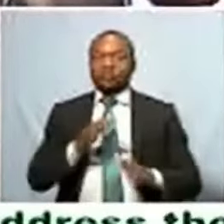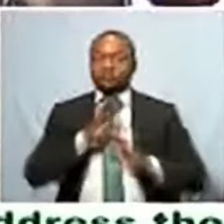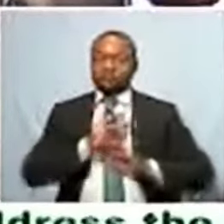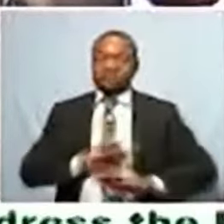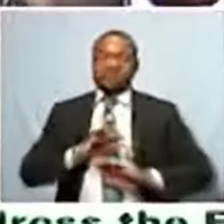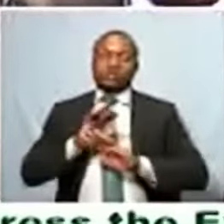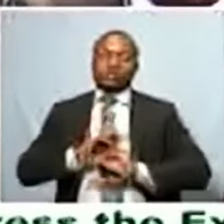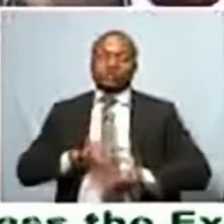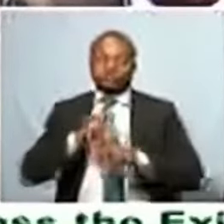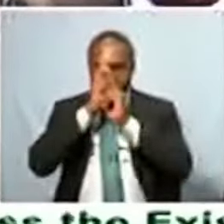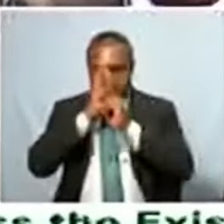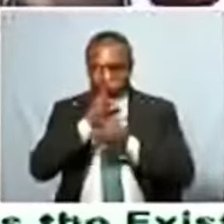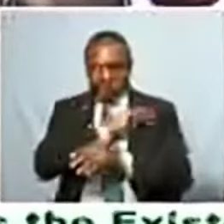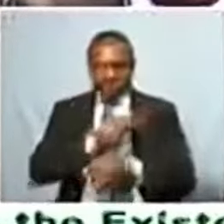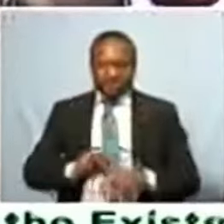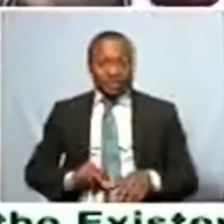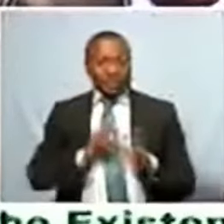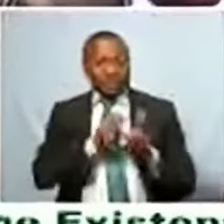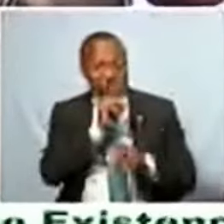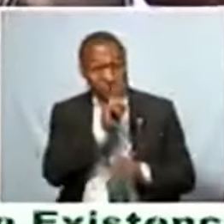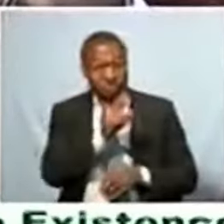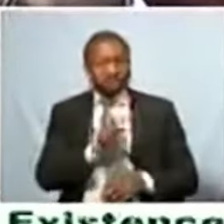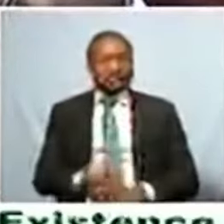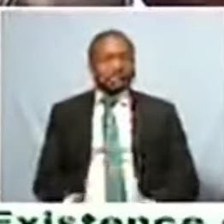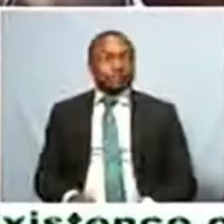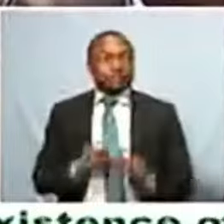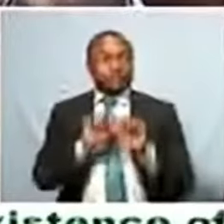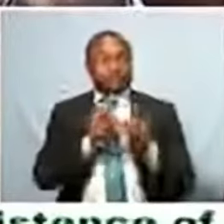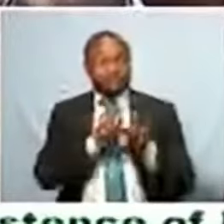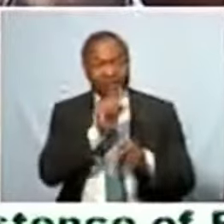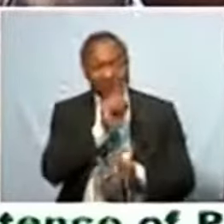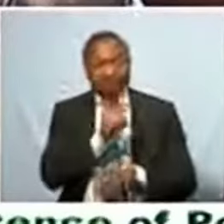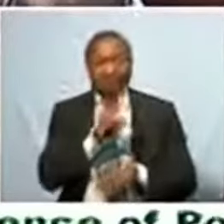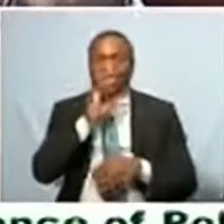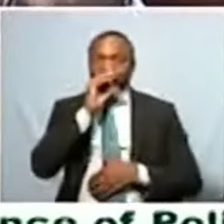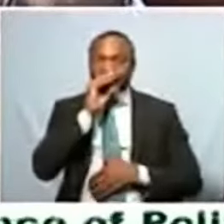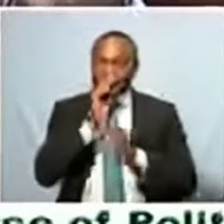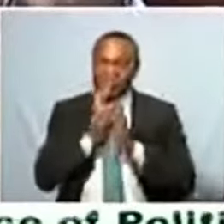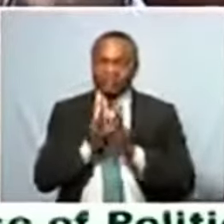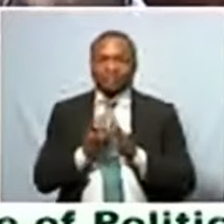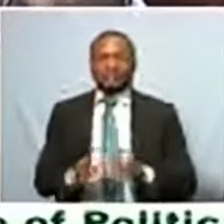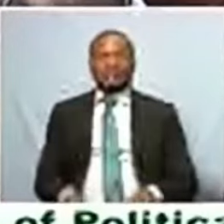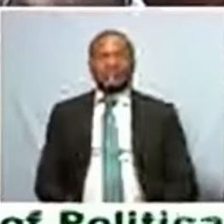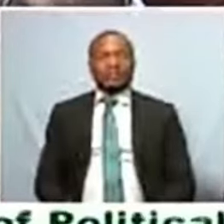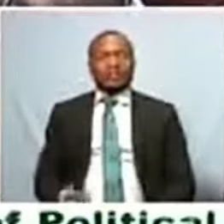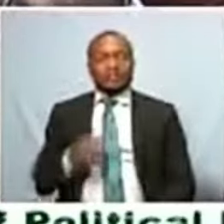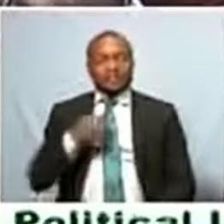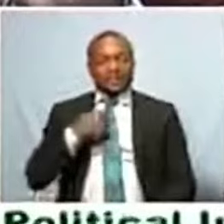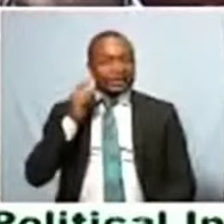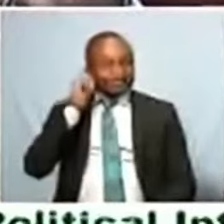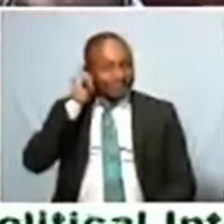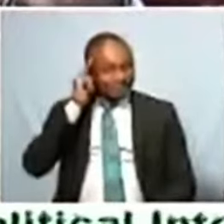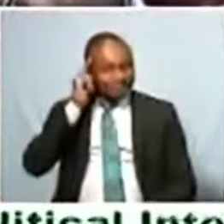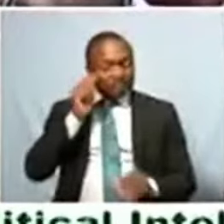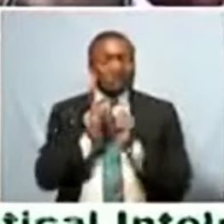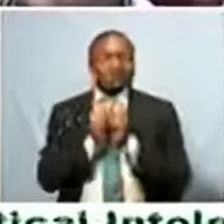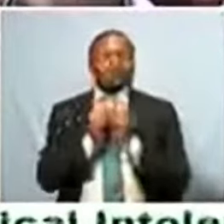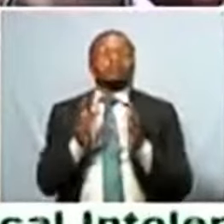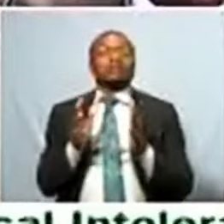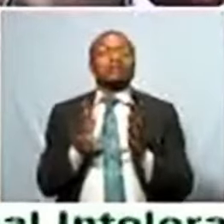Order, Honorable Member. I'll answer you. I can answer you. Madam Speaker, I think